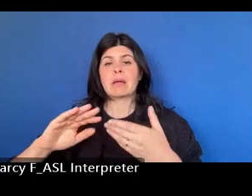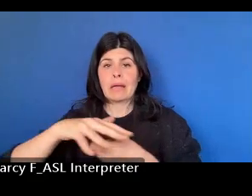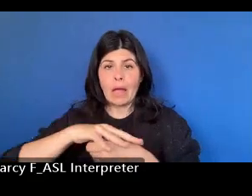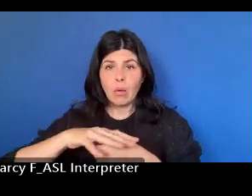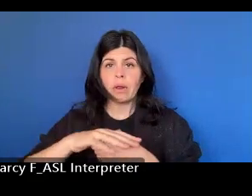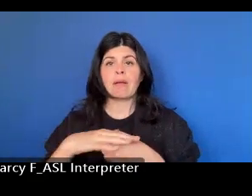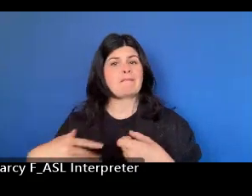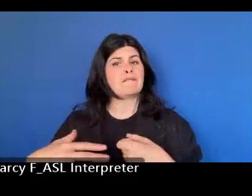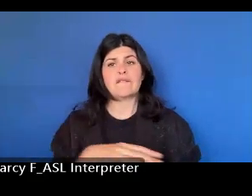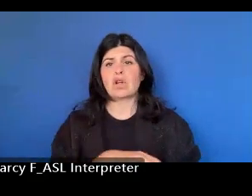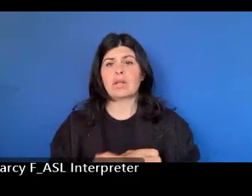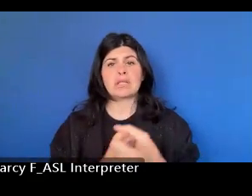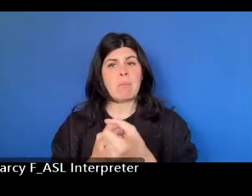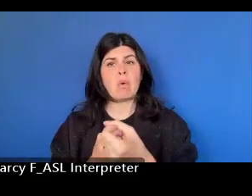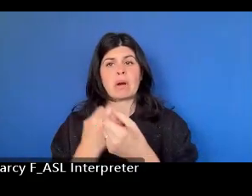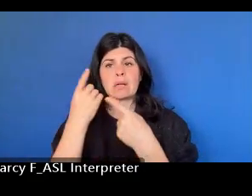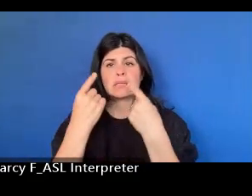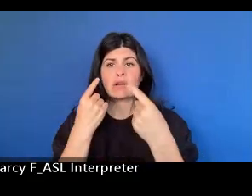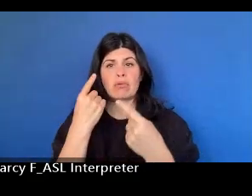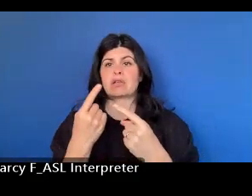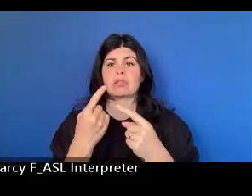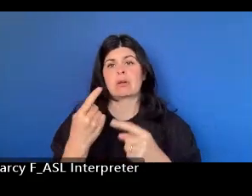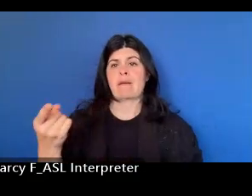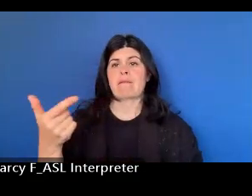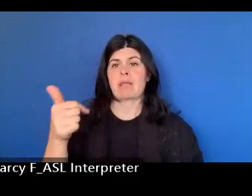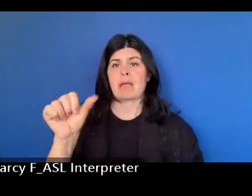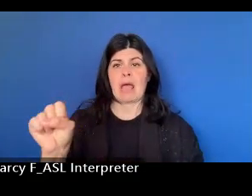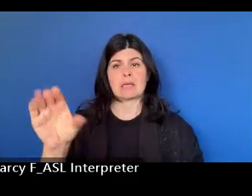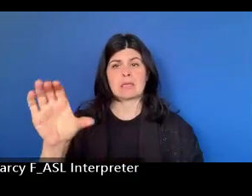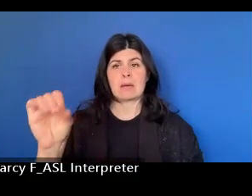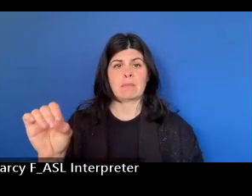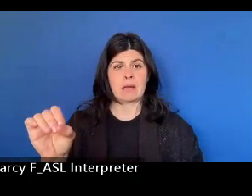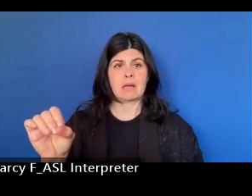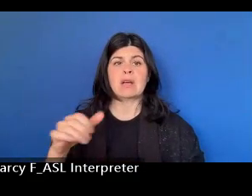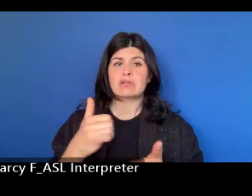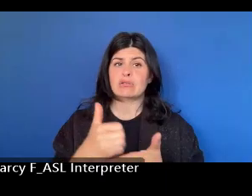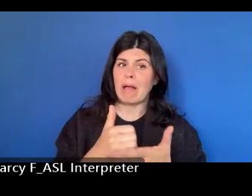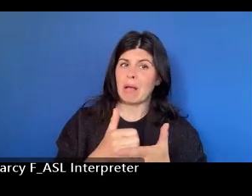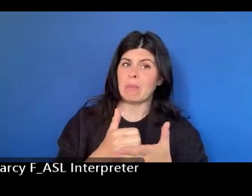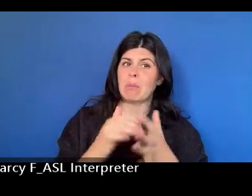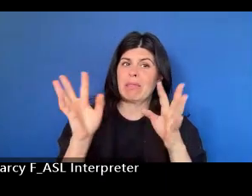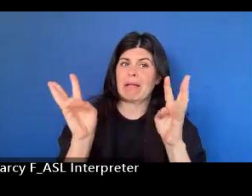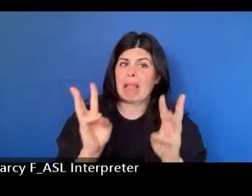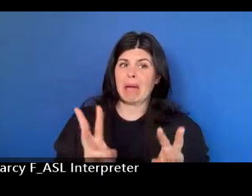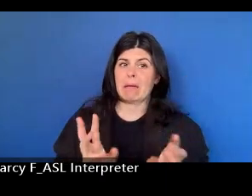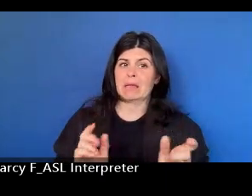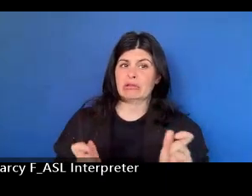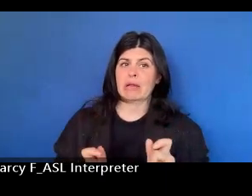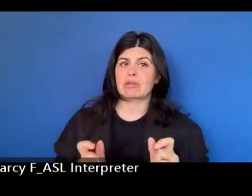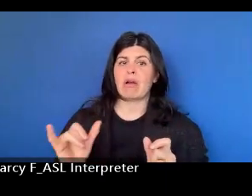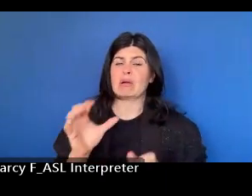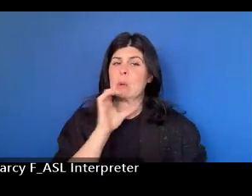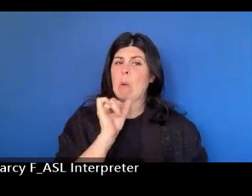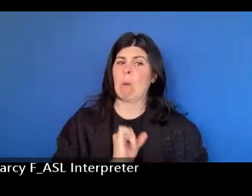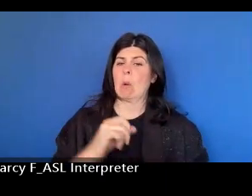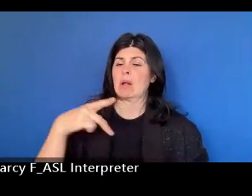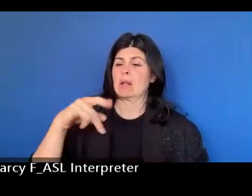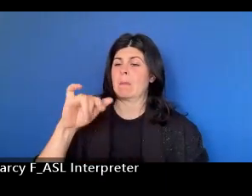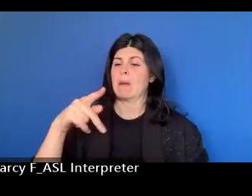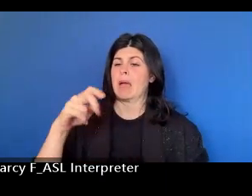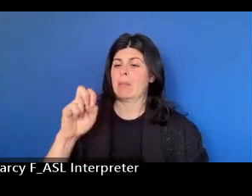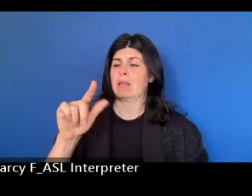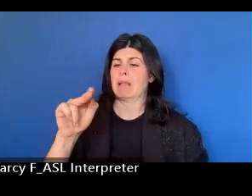and always also for the pipelines that are getting old and dangerous. And I'm also